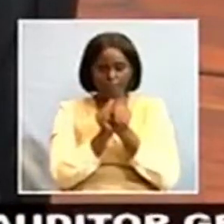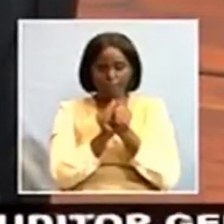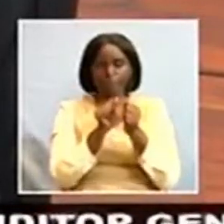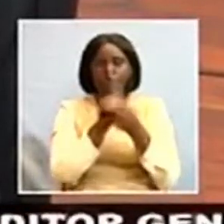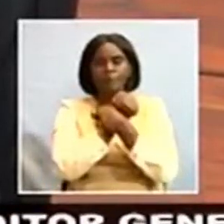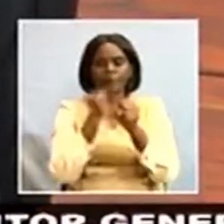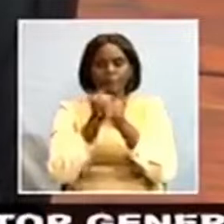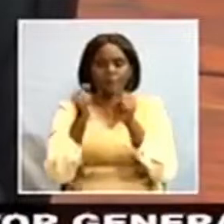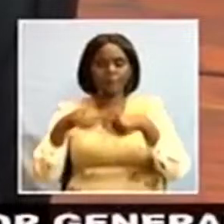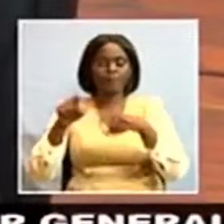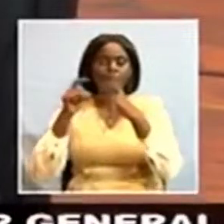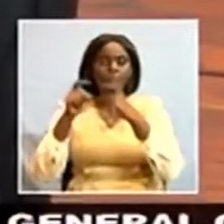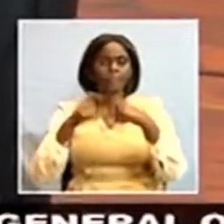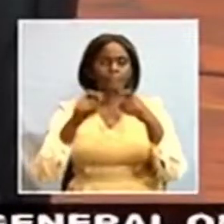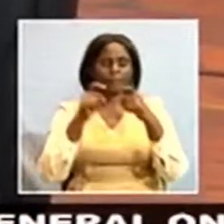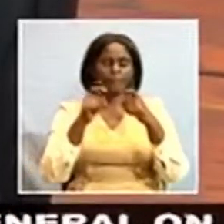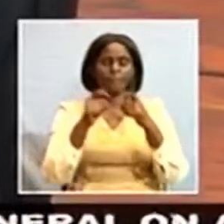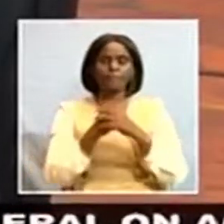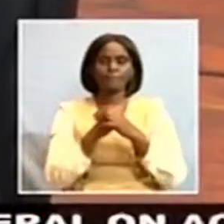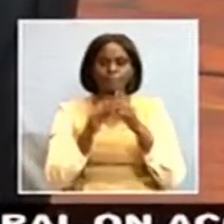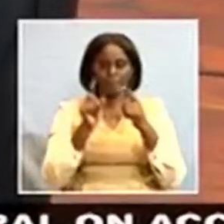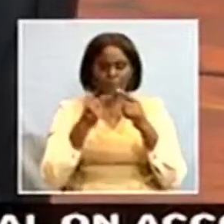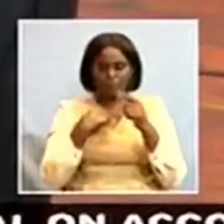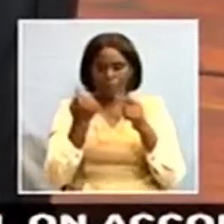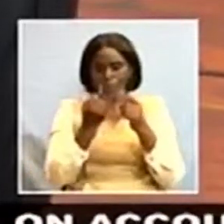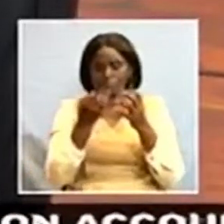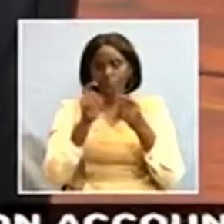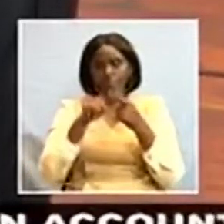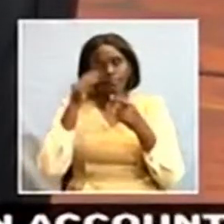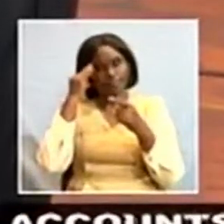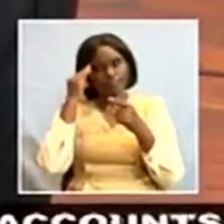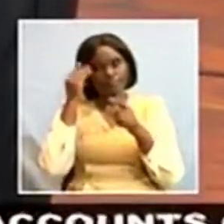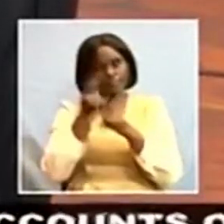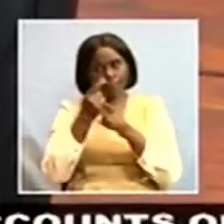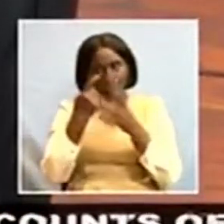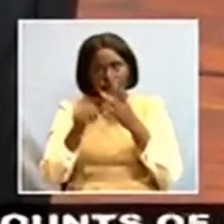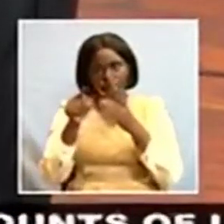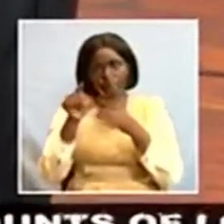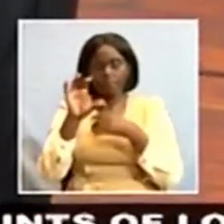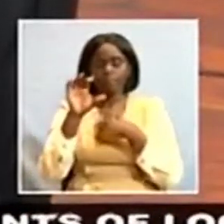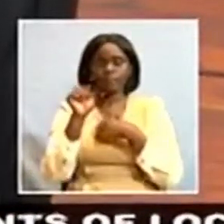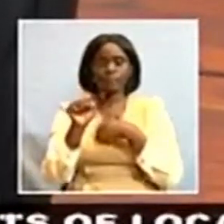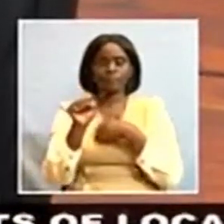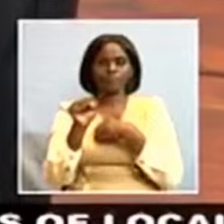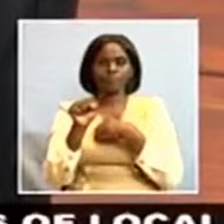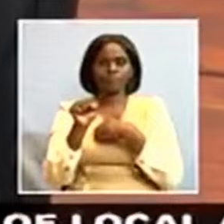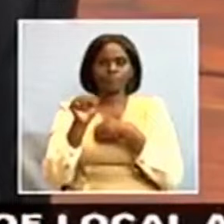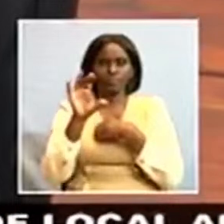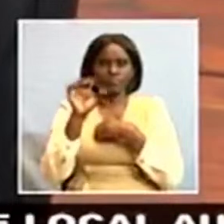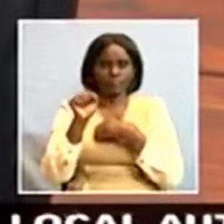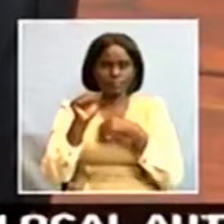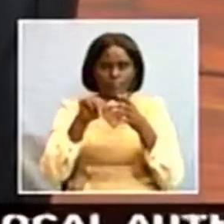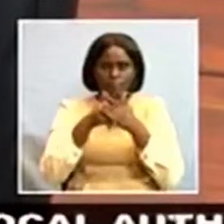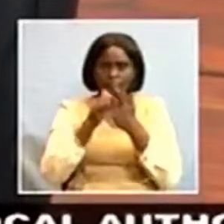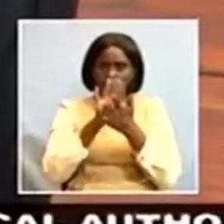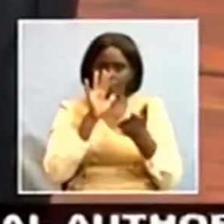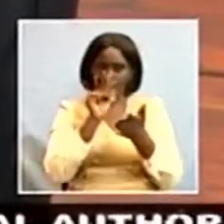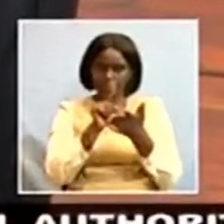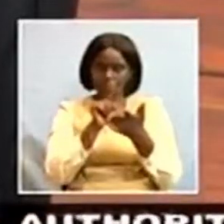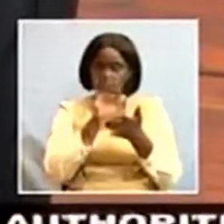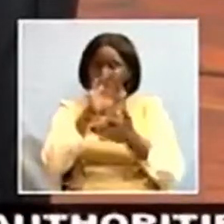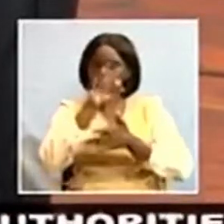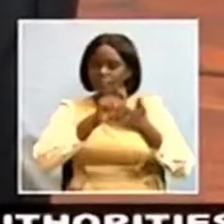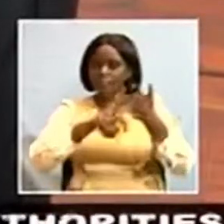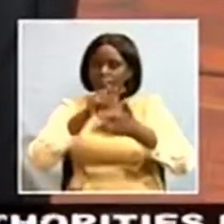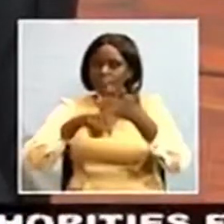liquidity challenges. I want to find out from CS how much was the cost